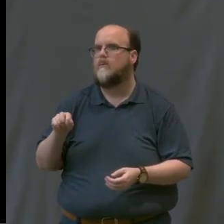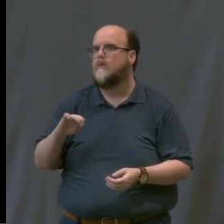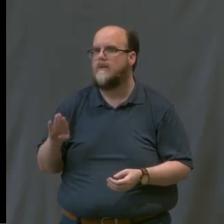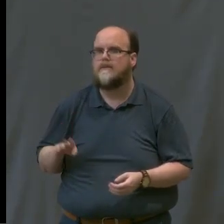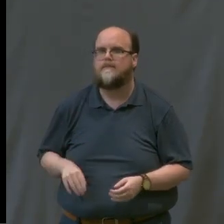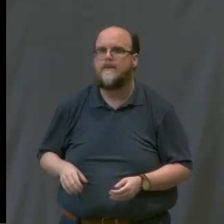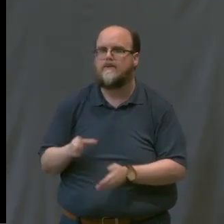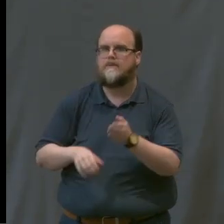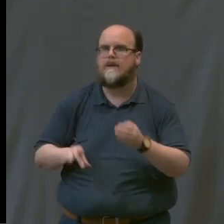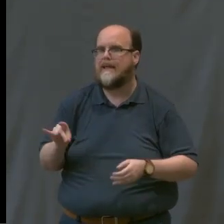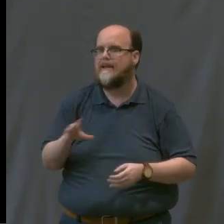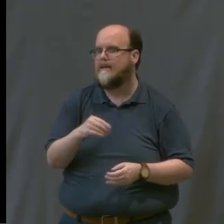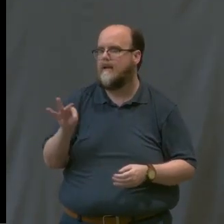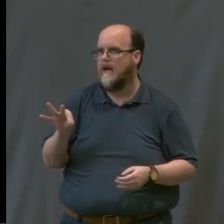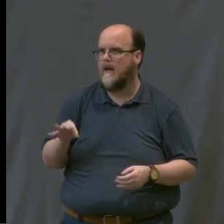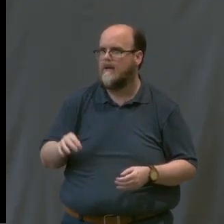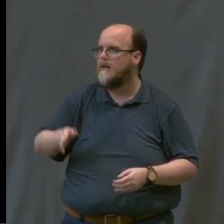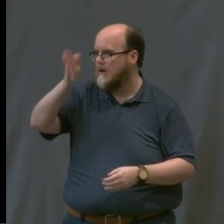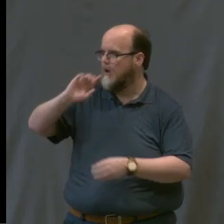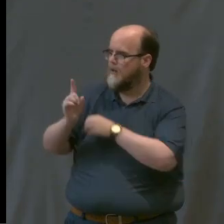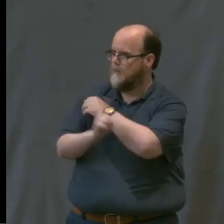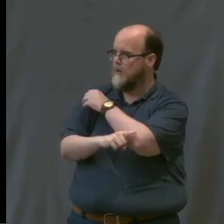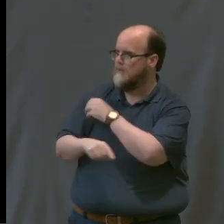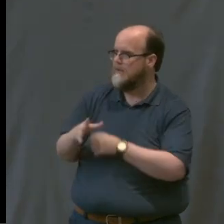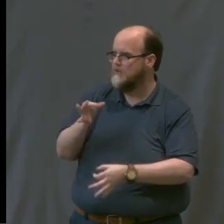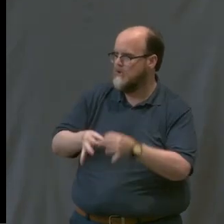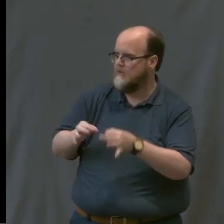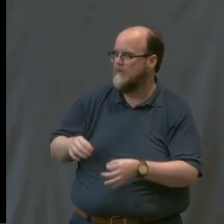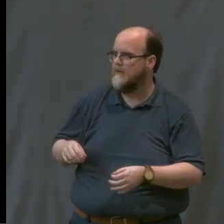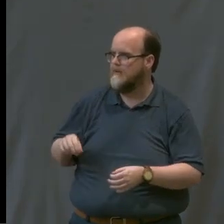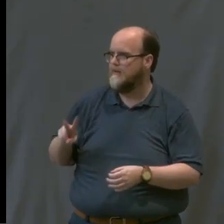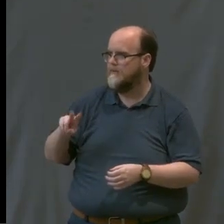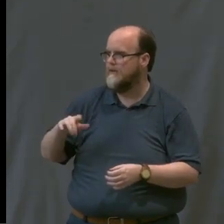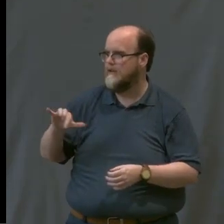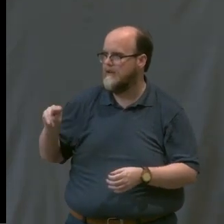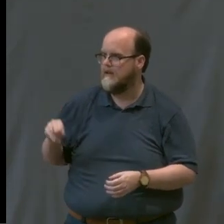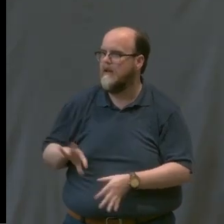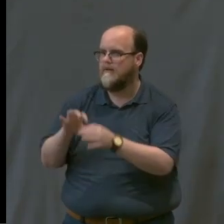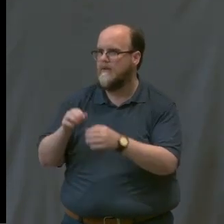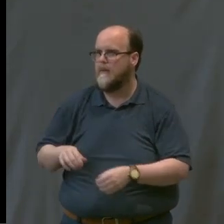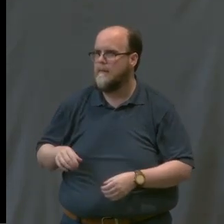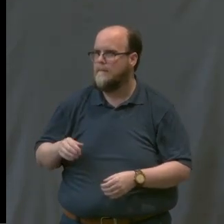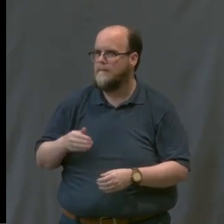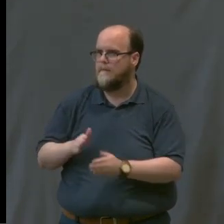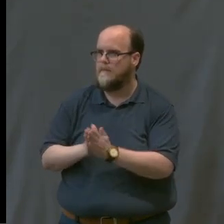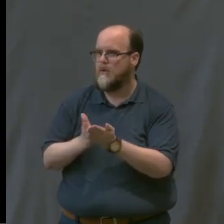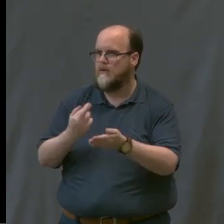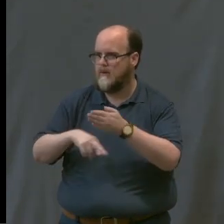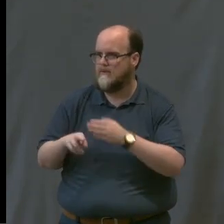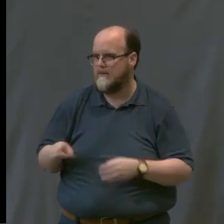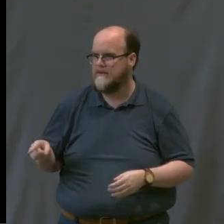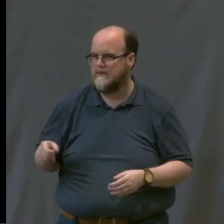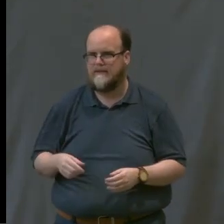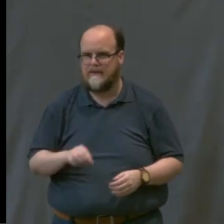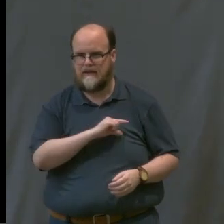Chapters 8 and 9, God is punishing and judging the villain of the book of Revelation who is guilty of perpetrating